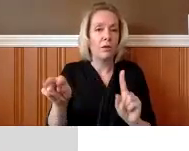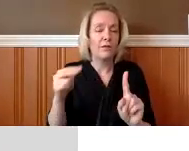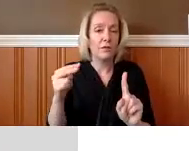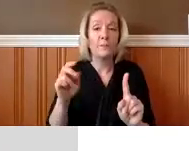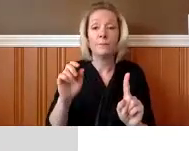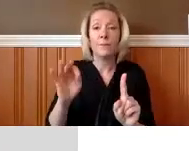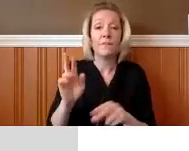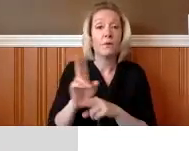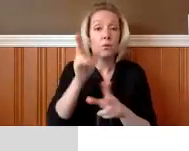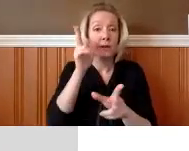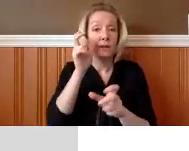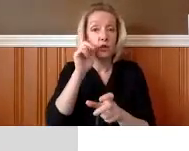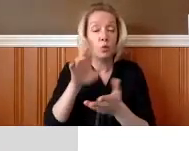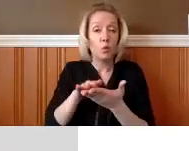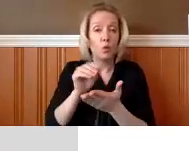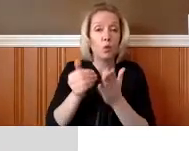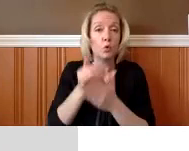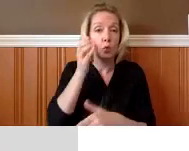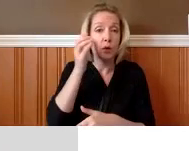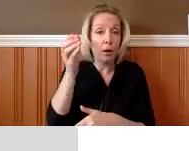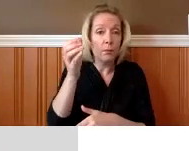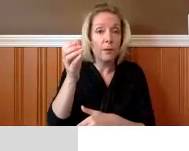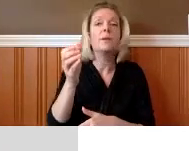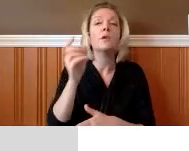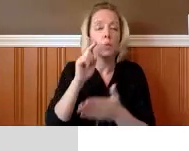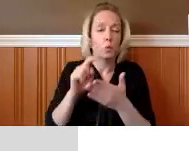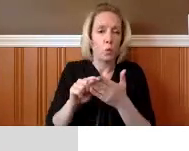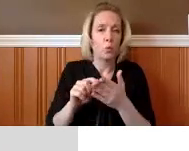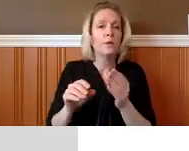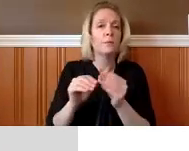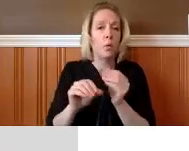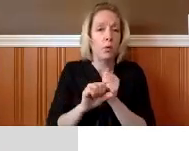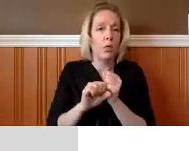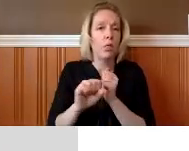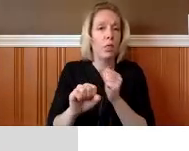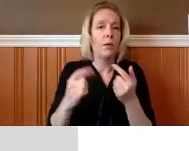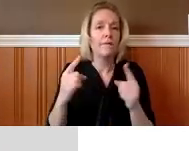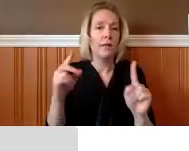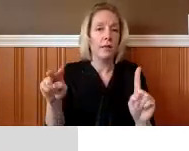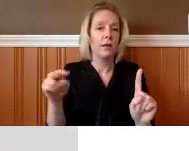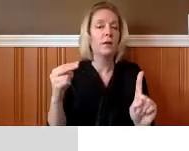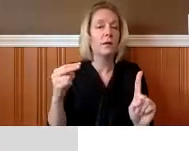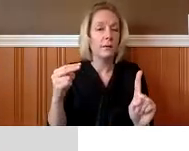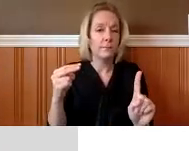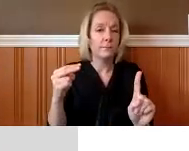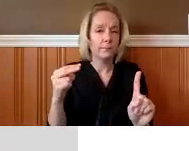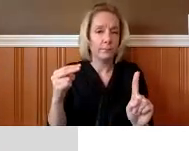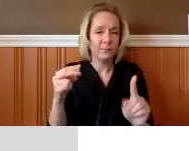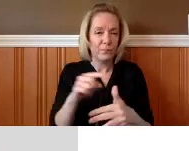concept in a complex environment, we're going to see increased visual latency. So all of those things come into play for